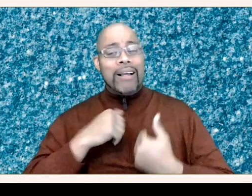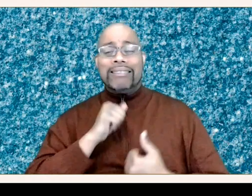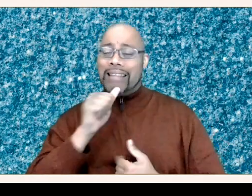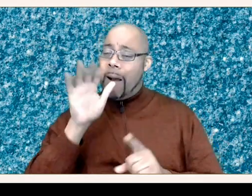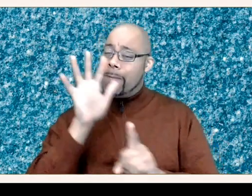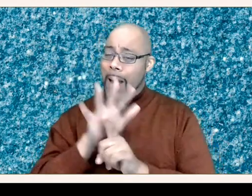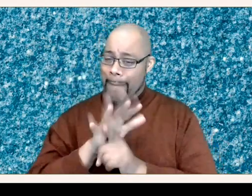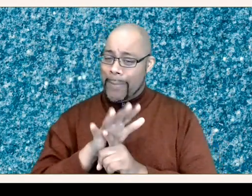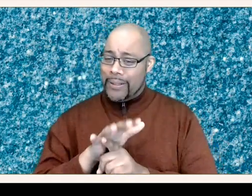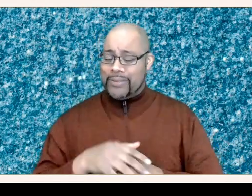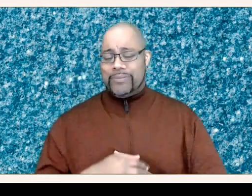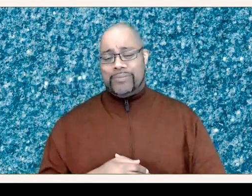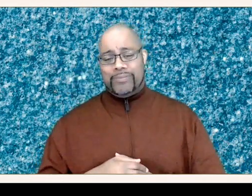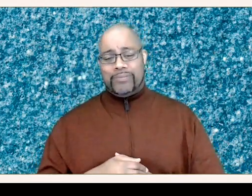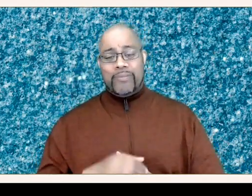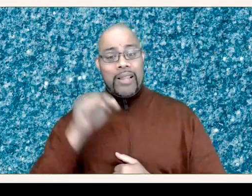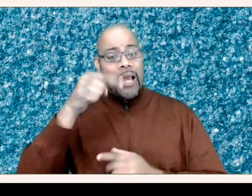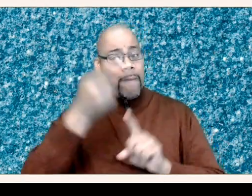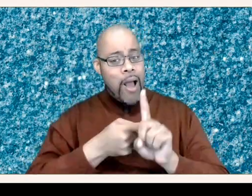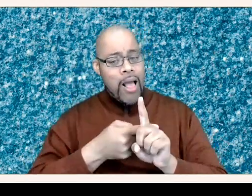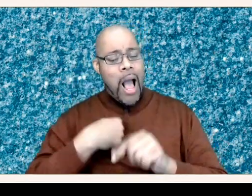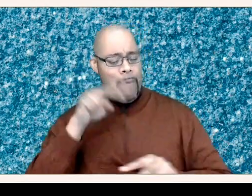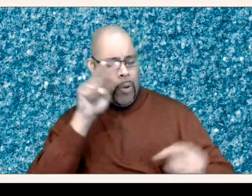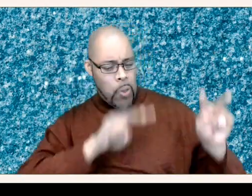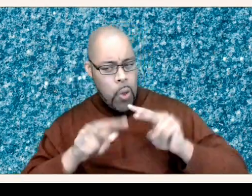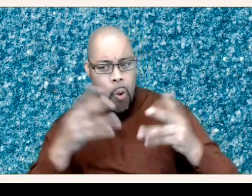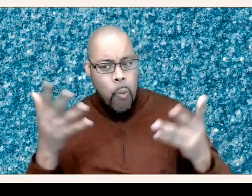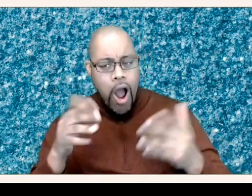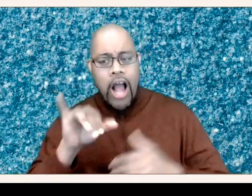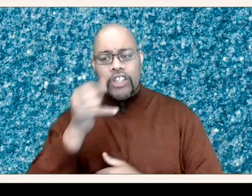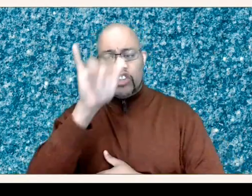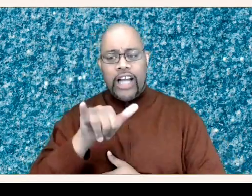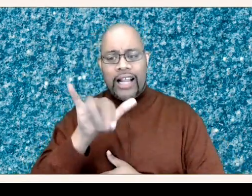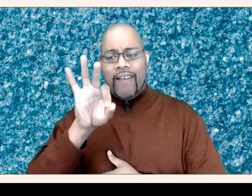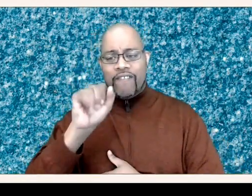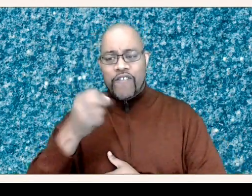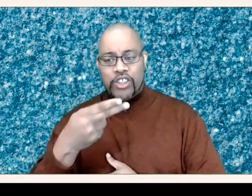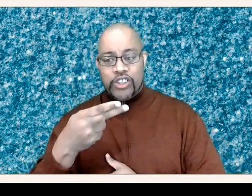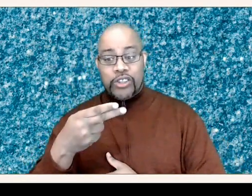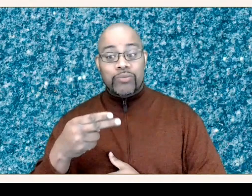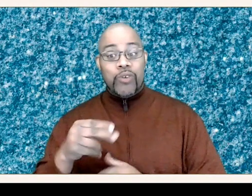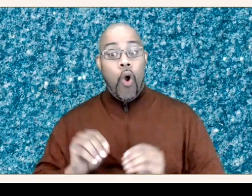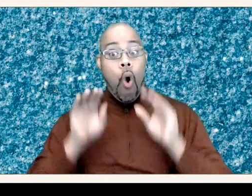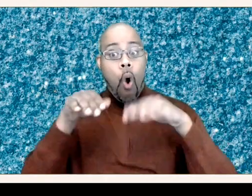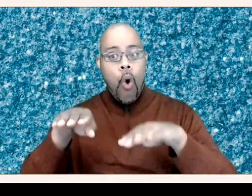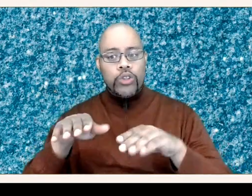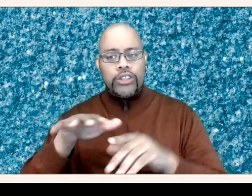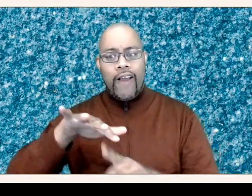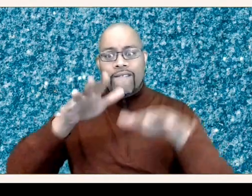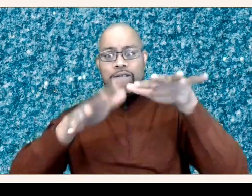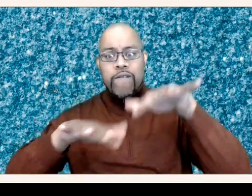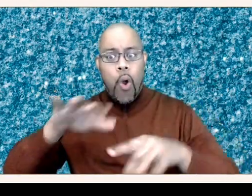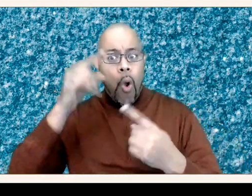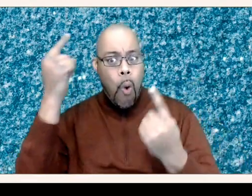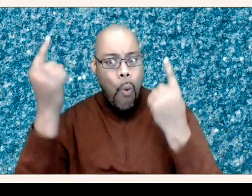don't get a lot of shine. This month, I'm going to take a bite out of jellyfish, the ocean's floating